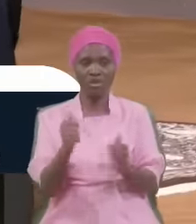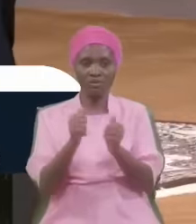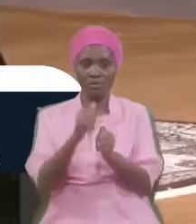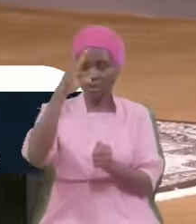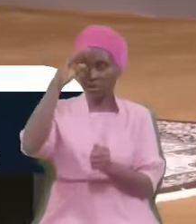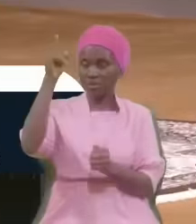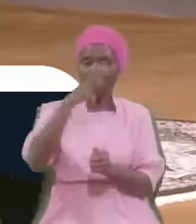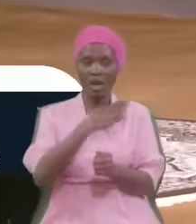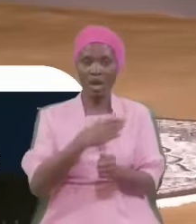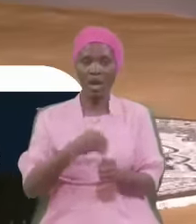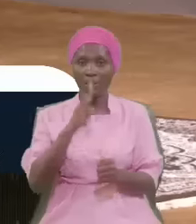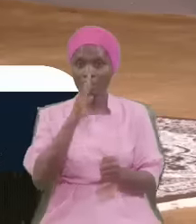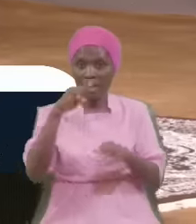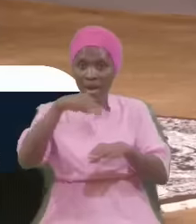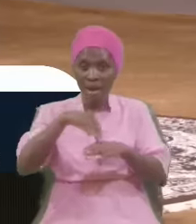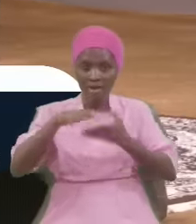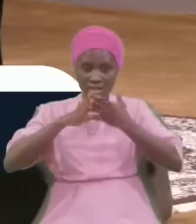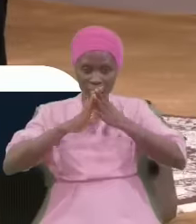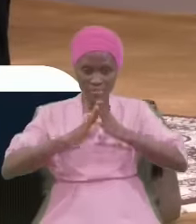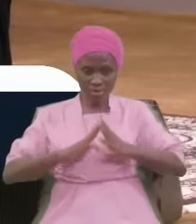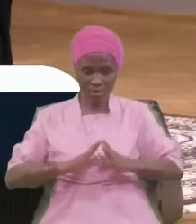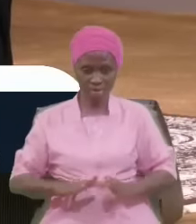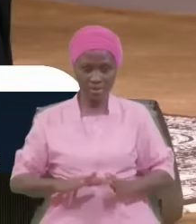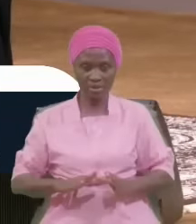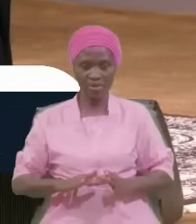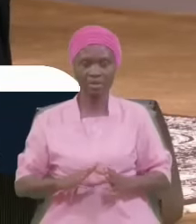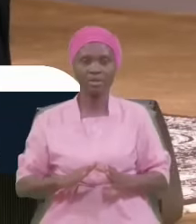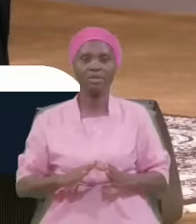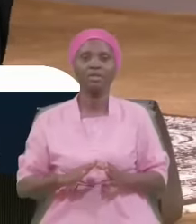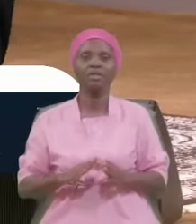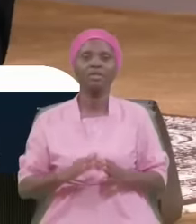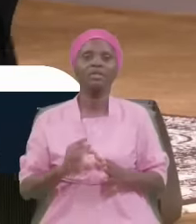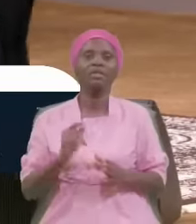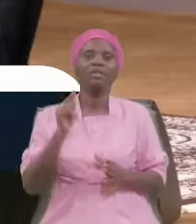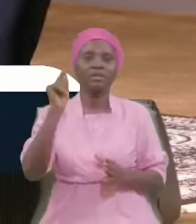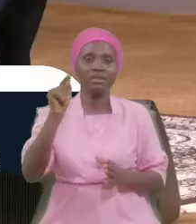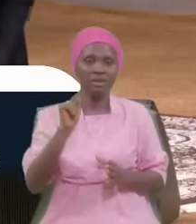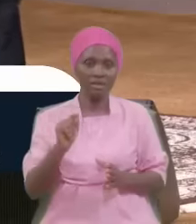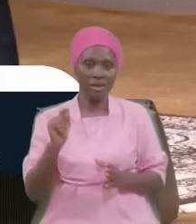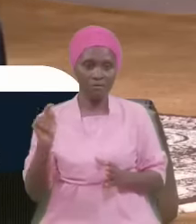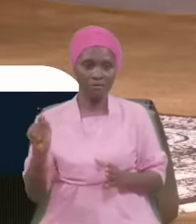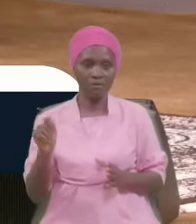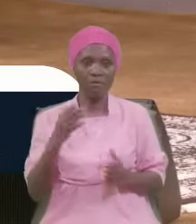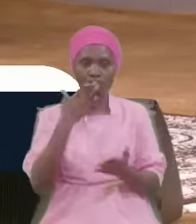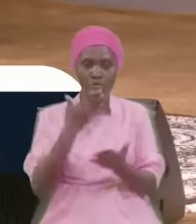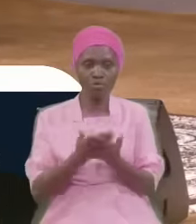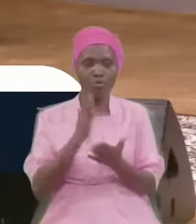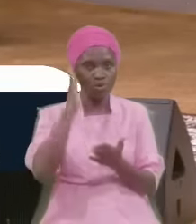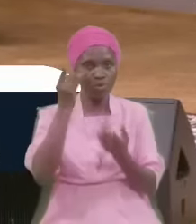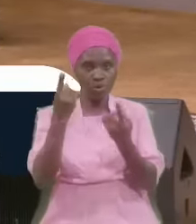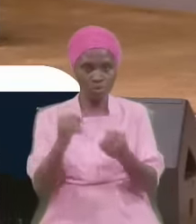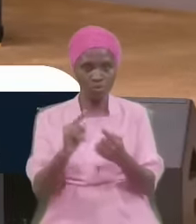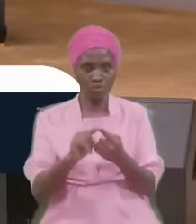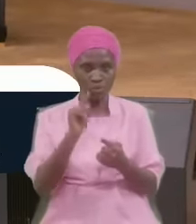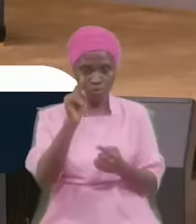at peace, thereby good shall come unto thee. Good